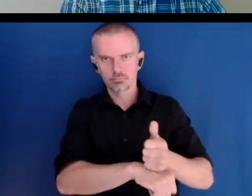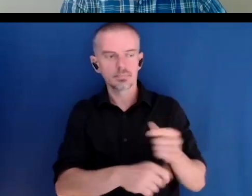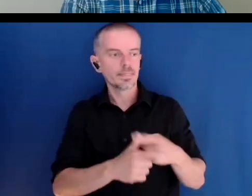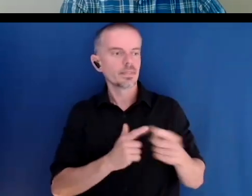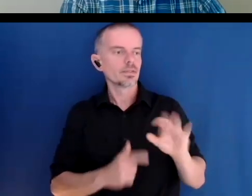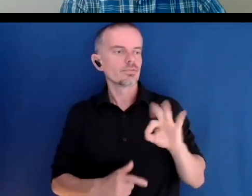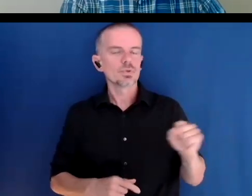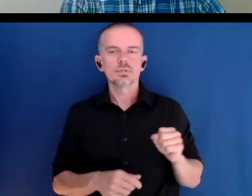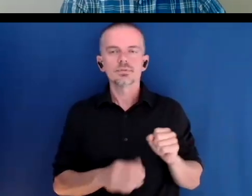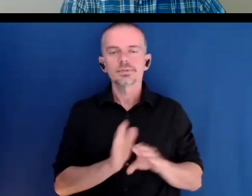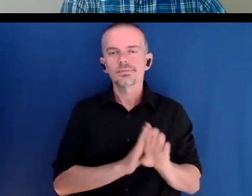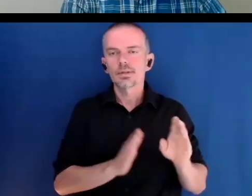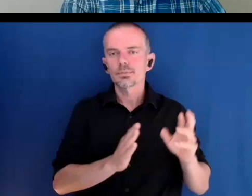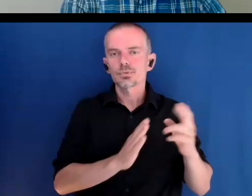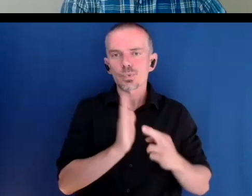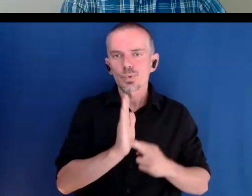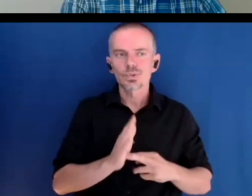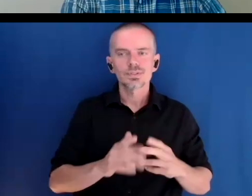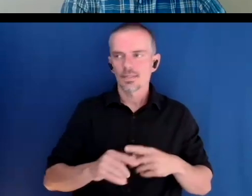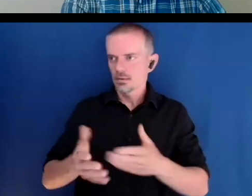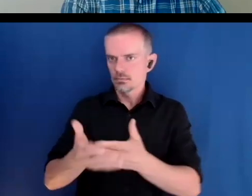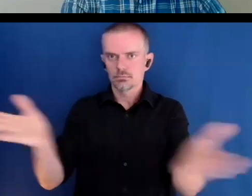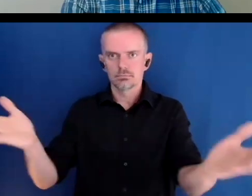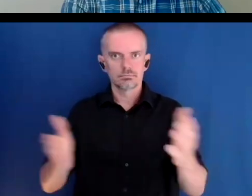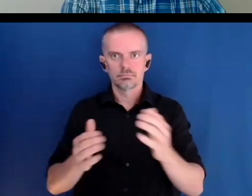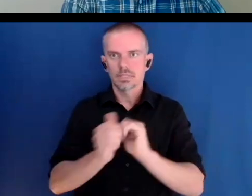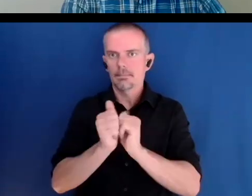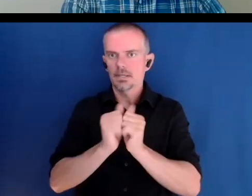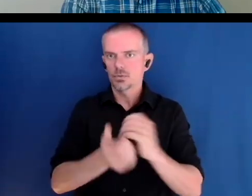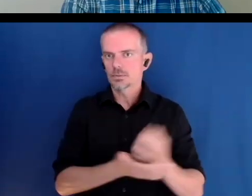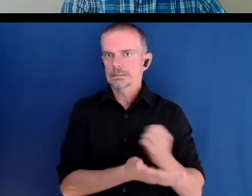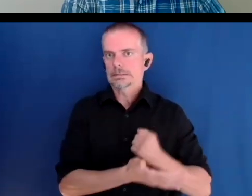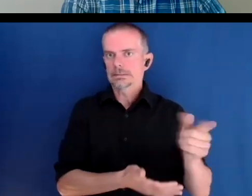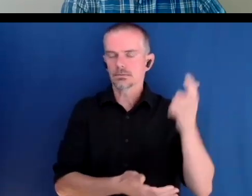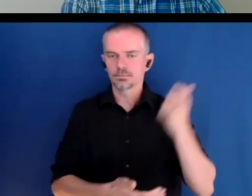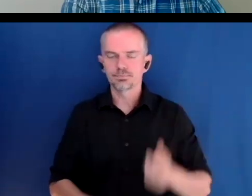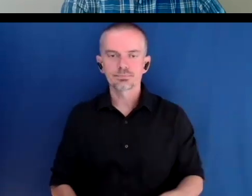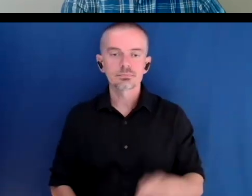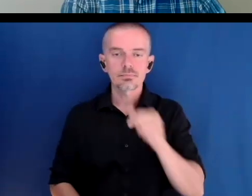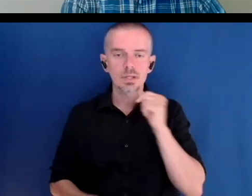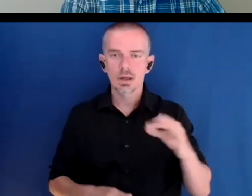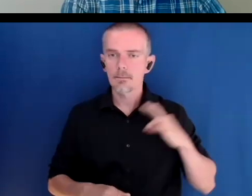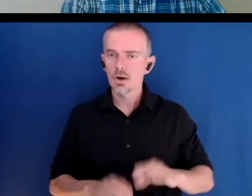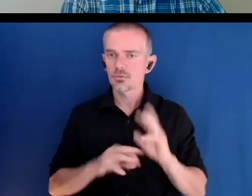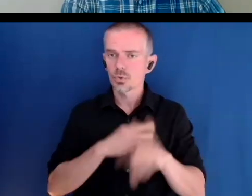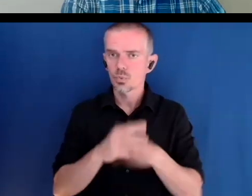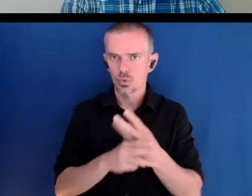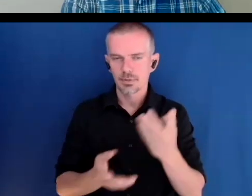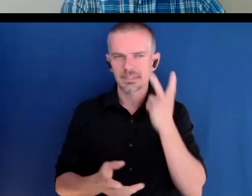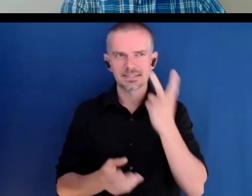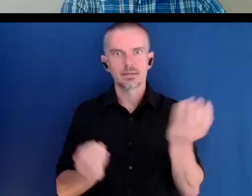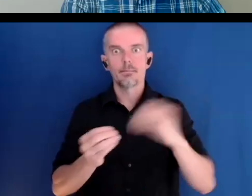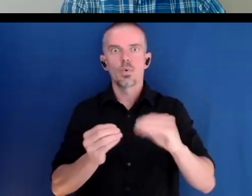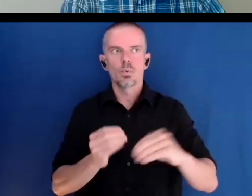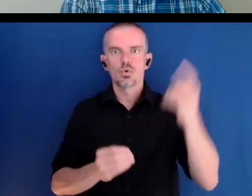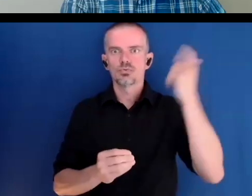then competes. And so many of you are probably seeing, if you're in the nonprofit world, seeing more grant opportunities